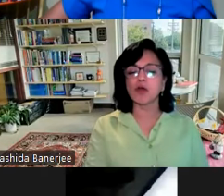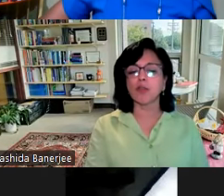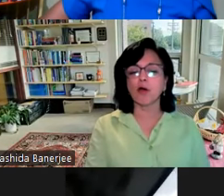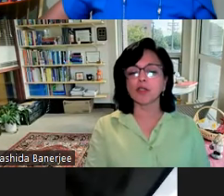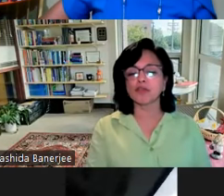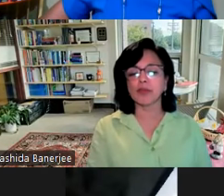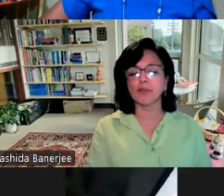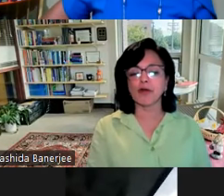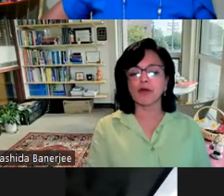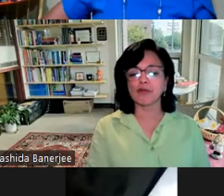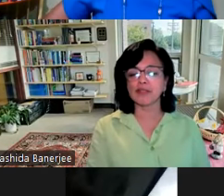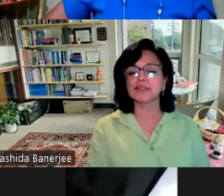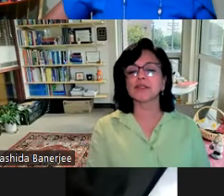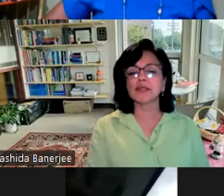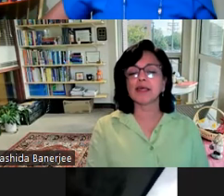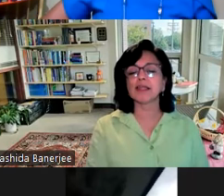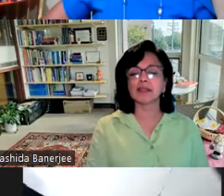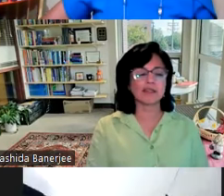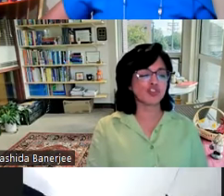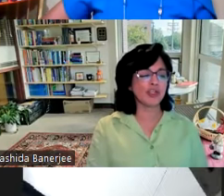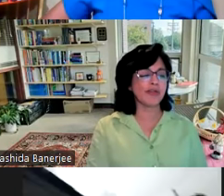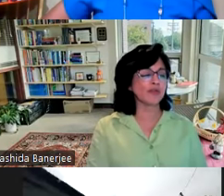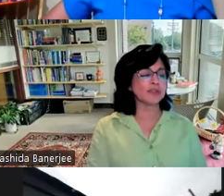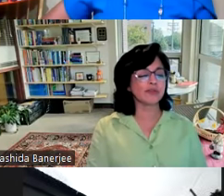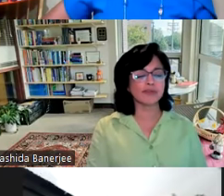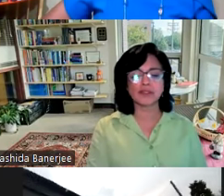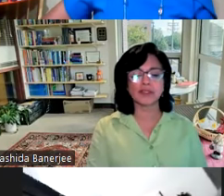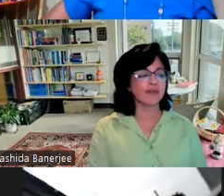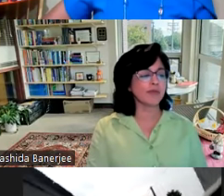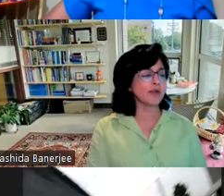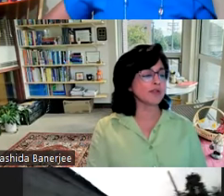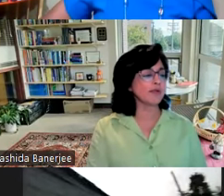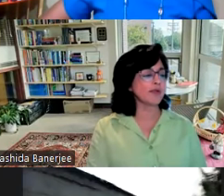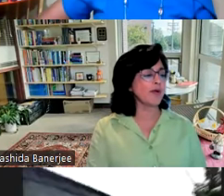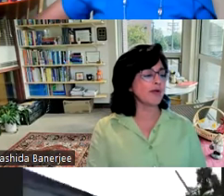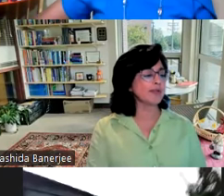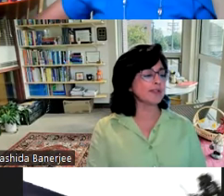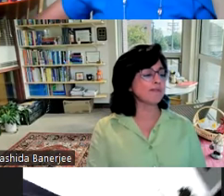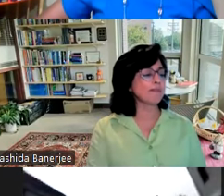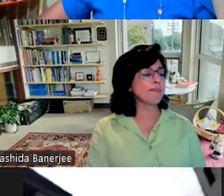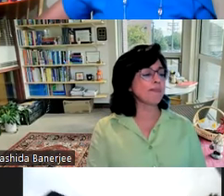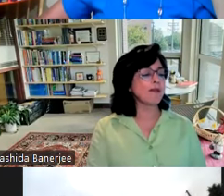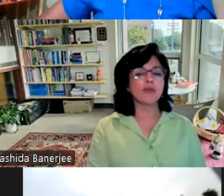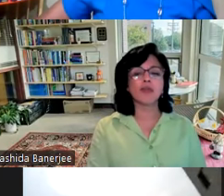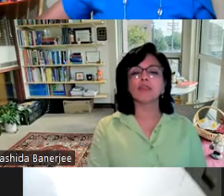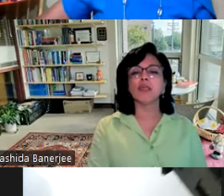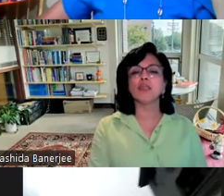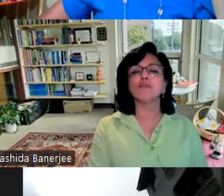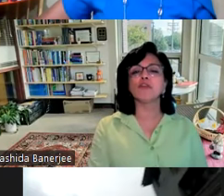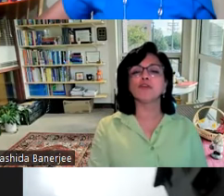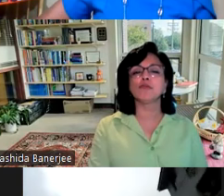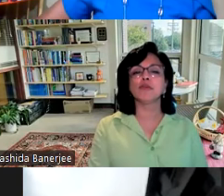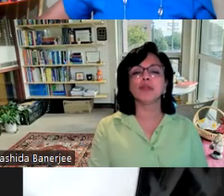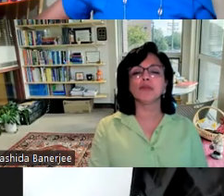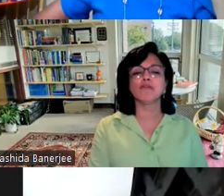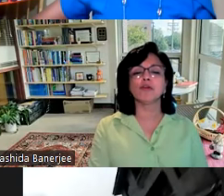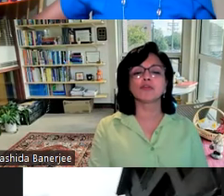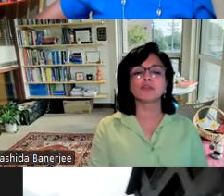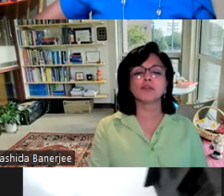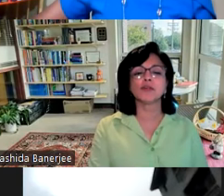call monitoring progress and sharing those results of the monitoring progress. Okay, thank you for humoring